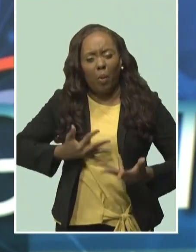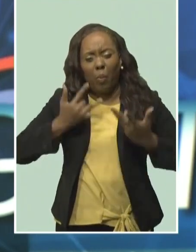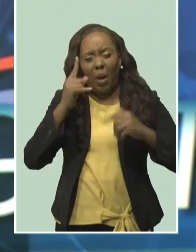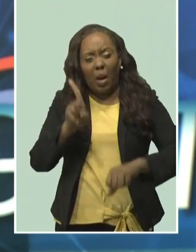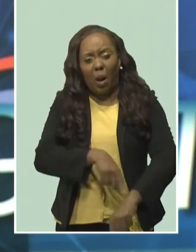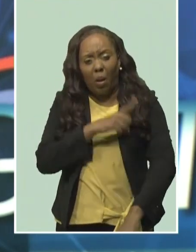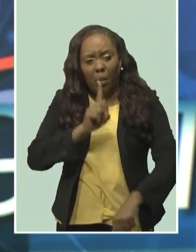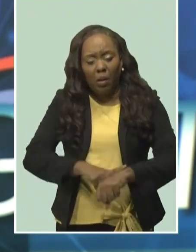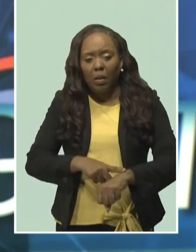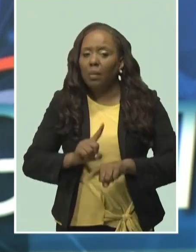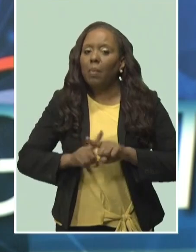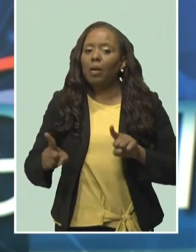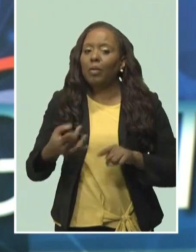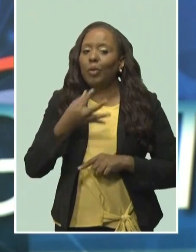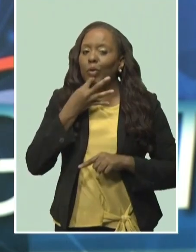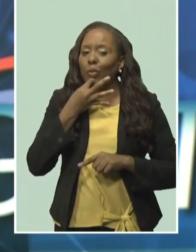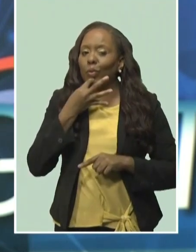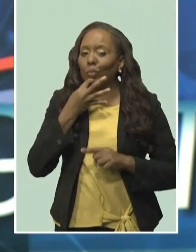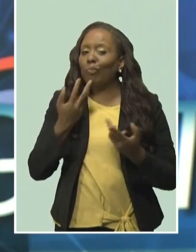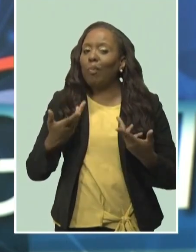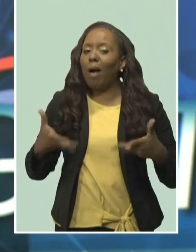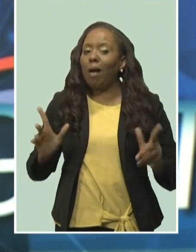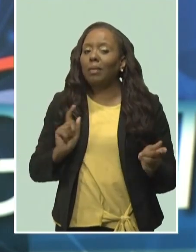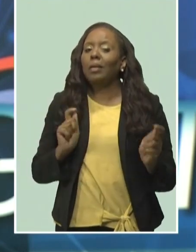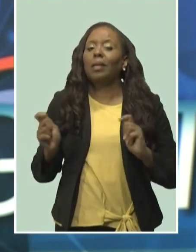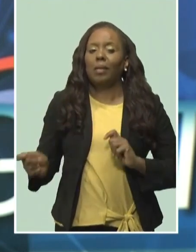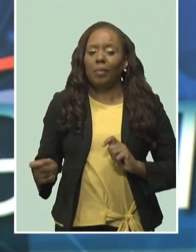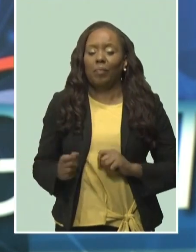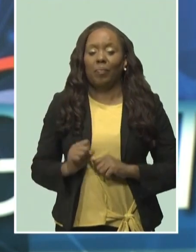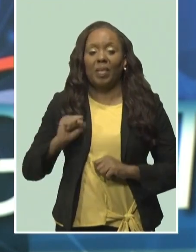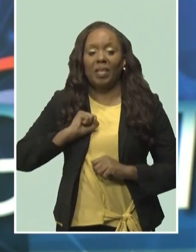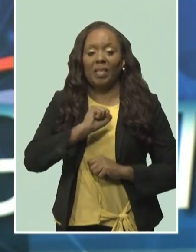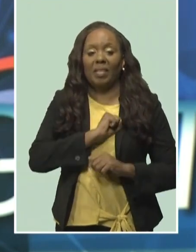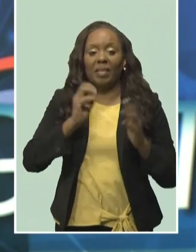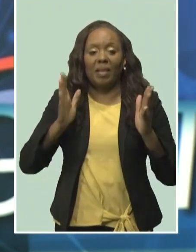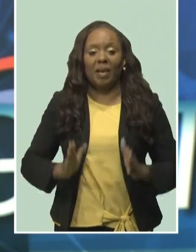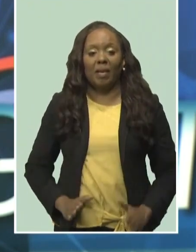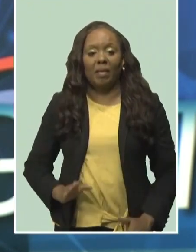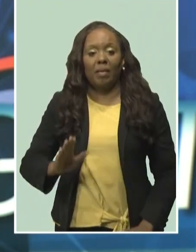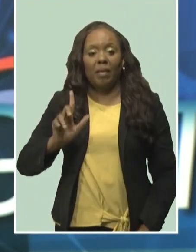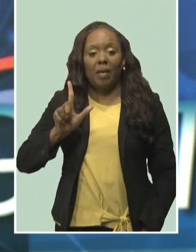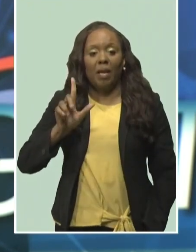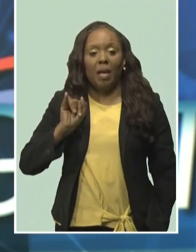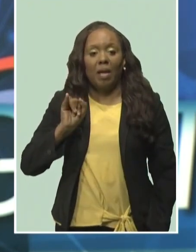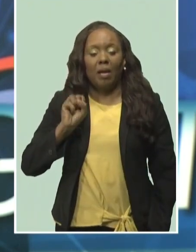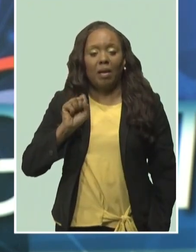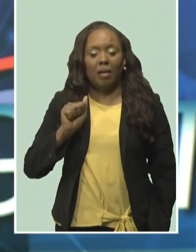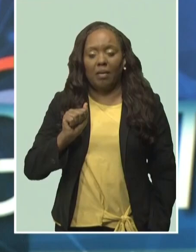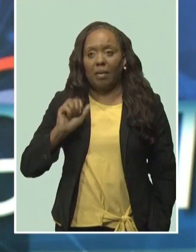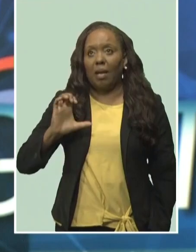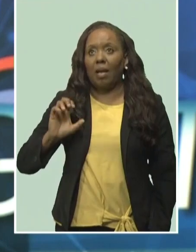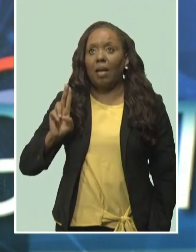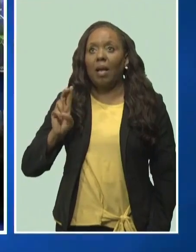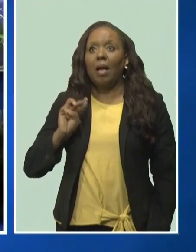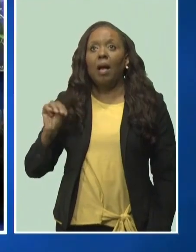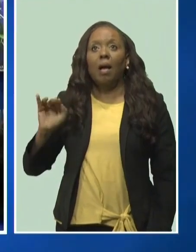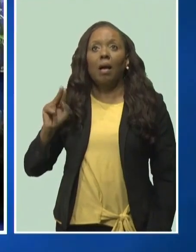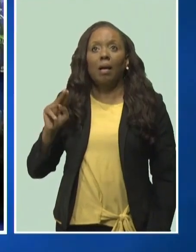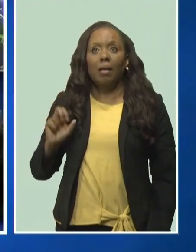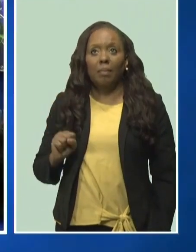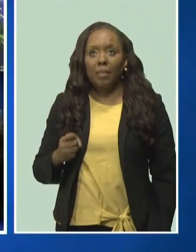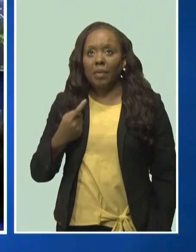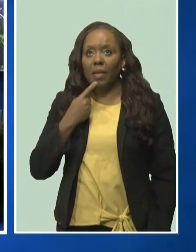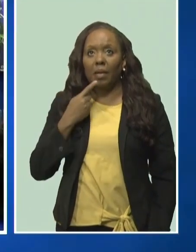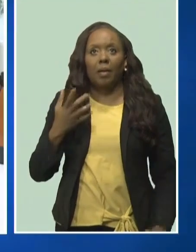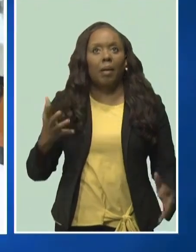Minister Senator Lisa Cummins, who says a change is necessary to ensure Barbados remains competitive. And she's warned her